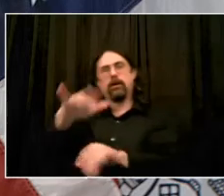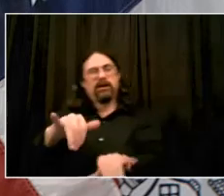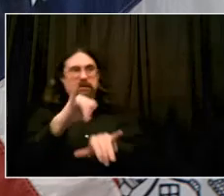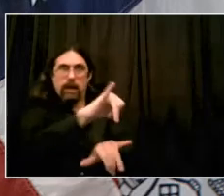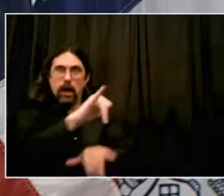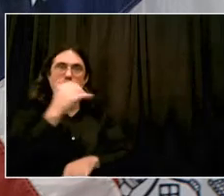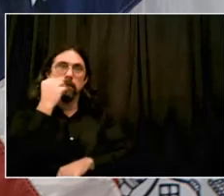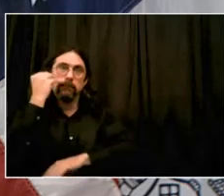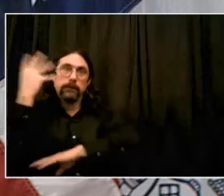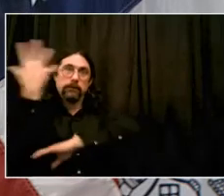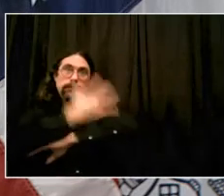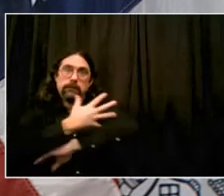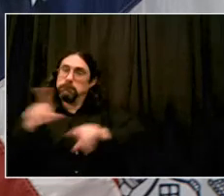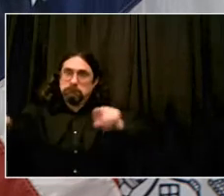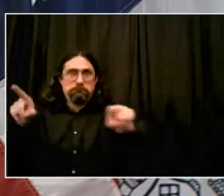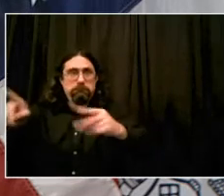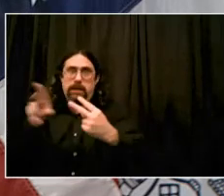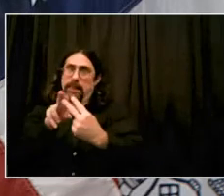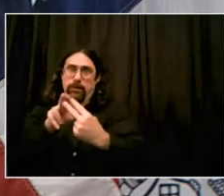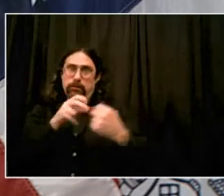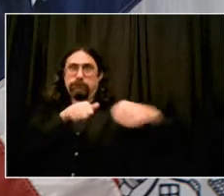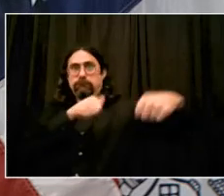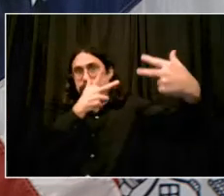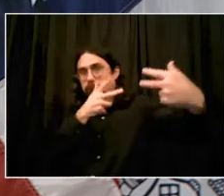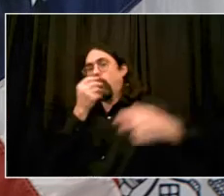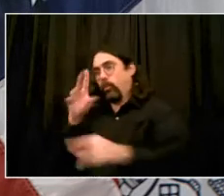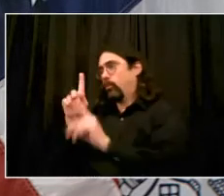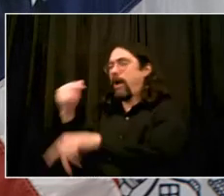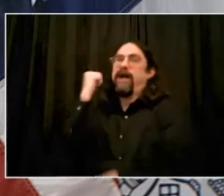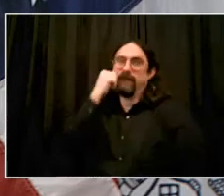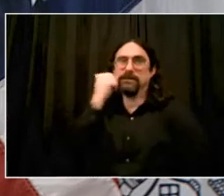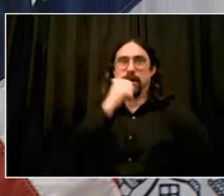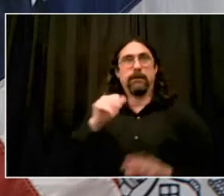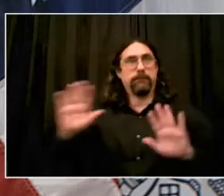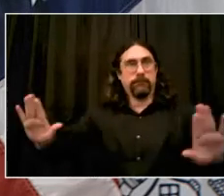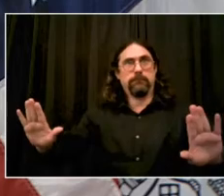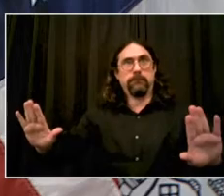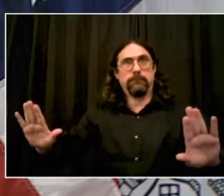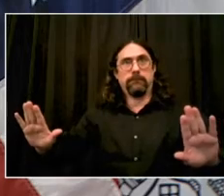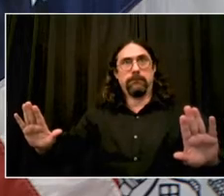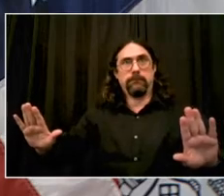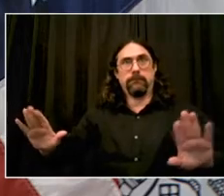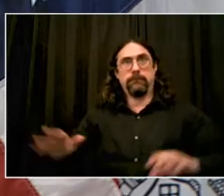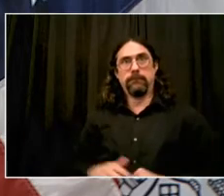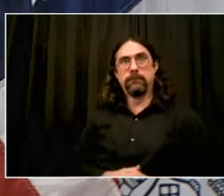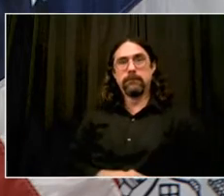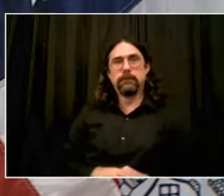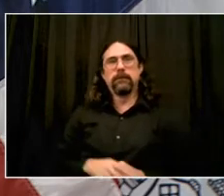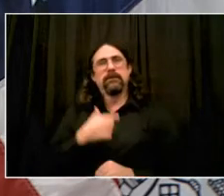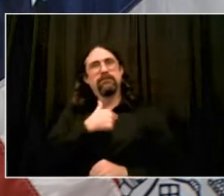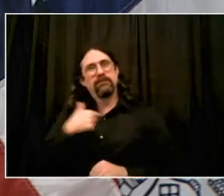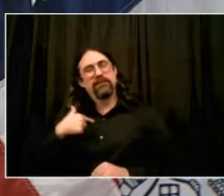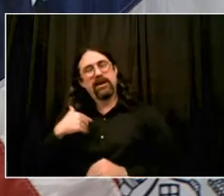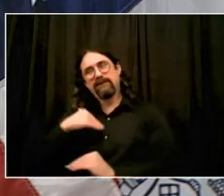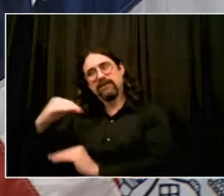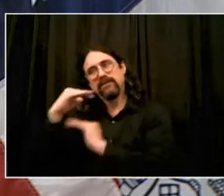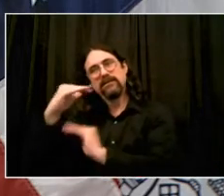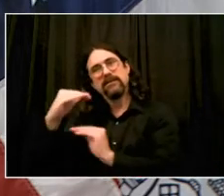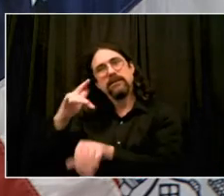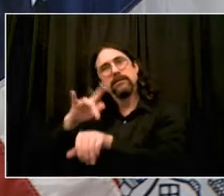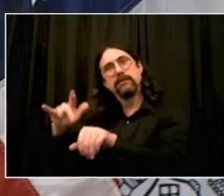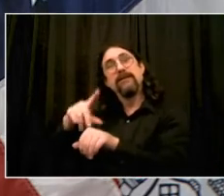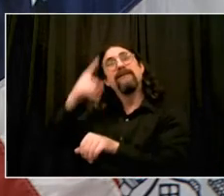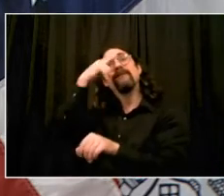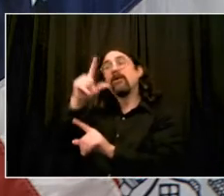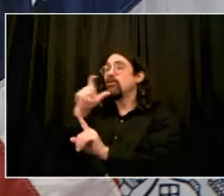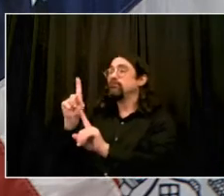child there. But again, it's going to take a couple of weeks to sort that out. And with every school, once that equation